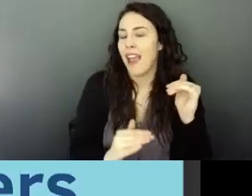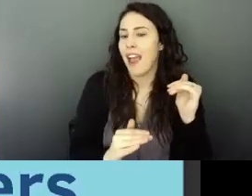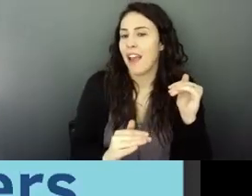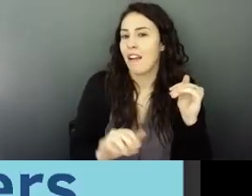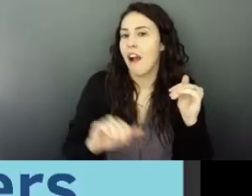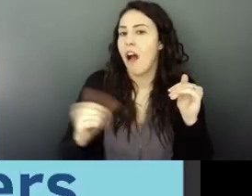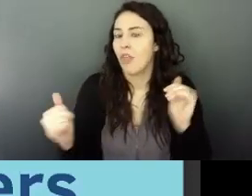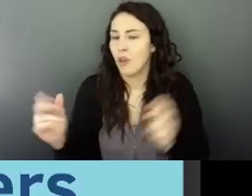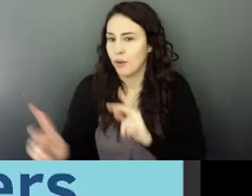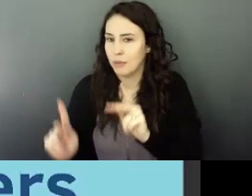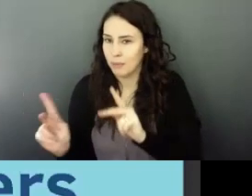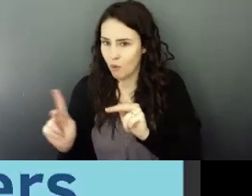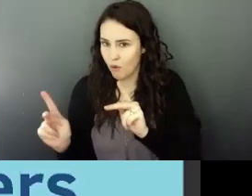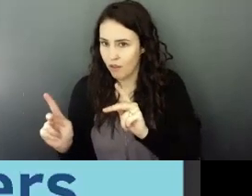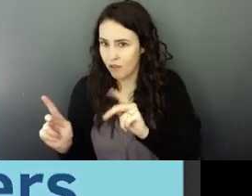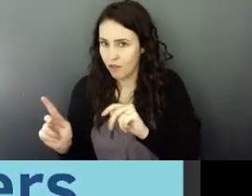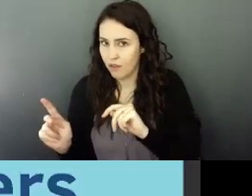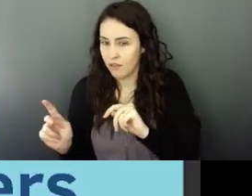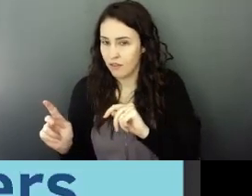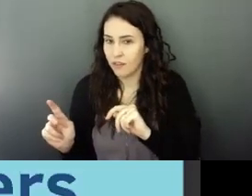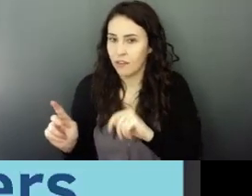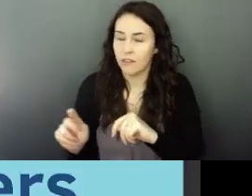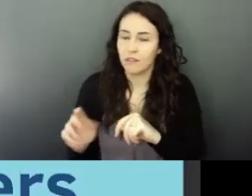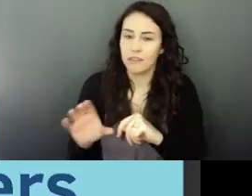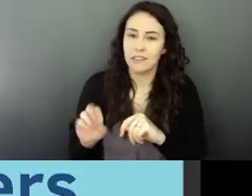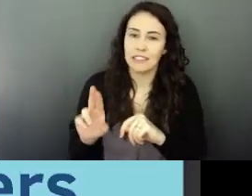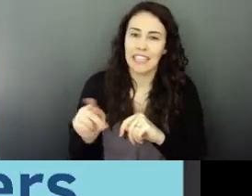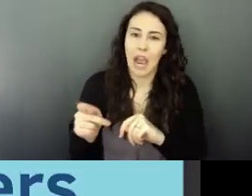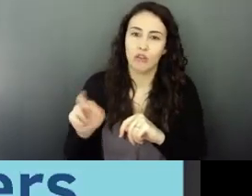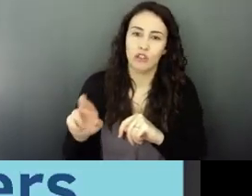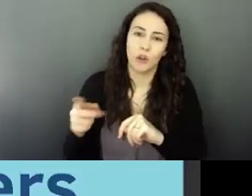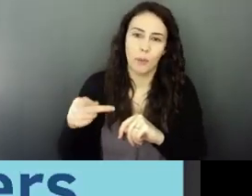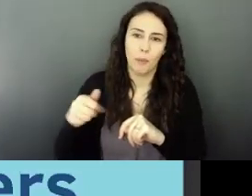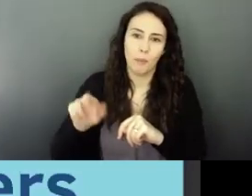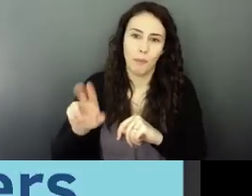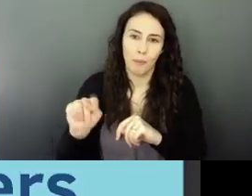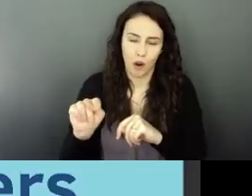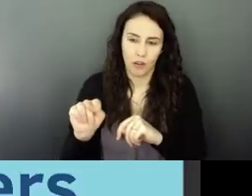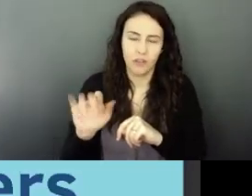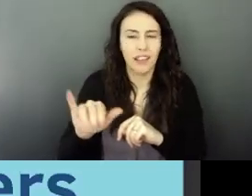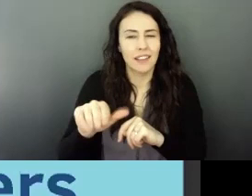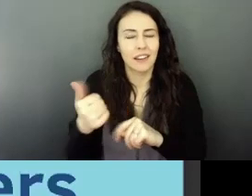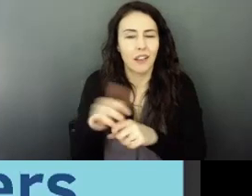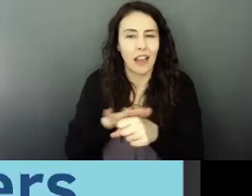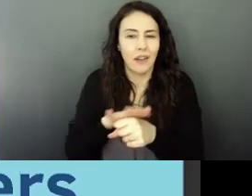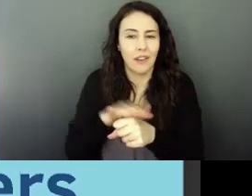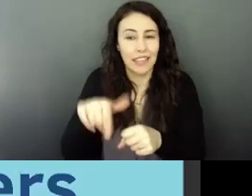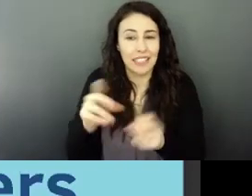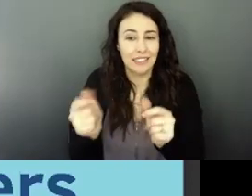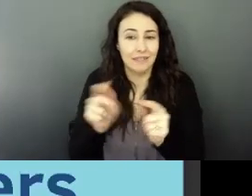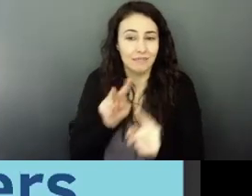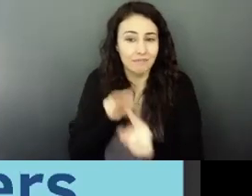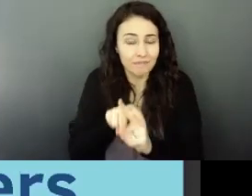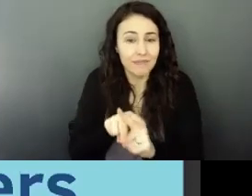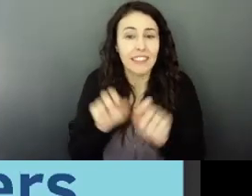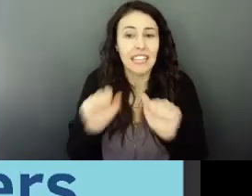are not. So that's another area where this instant application can have monetary rewards as well with these